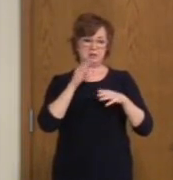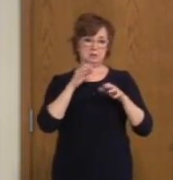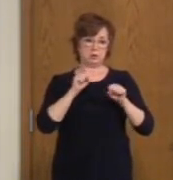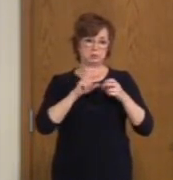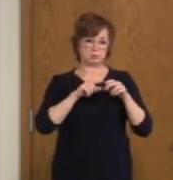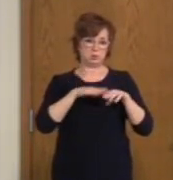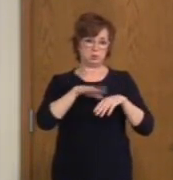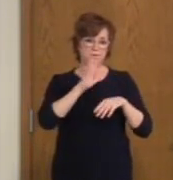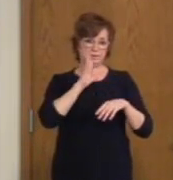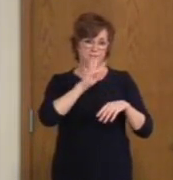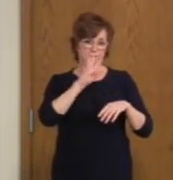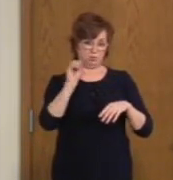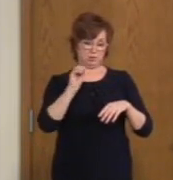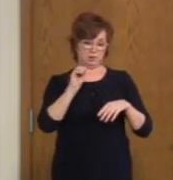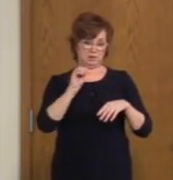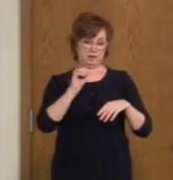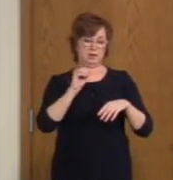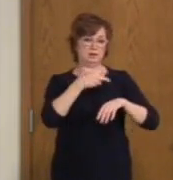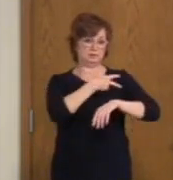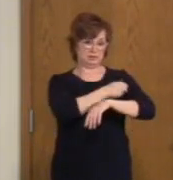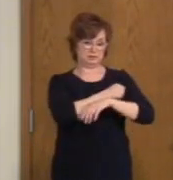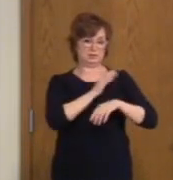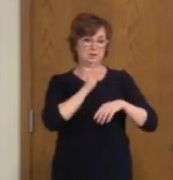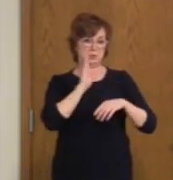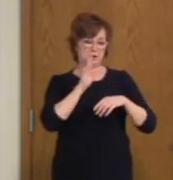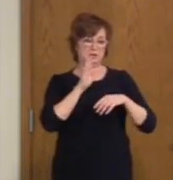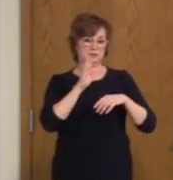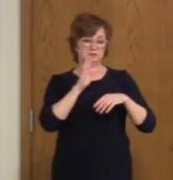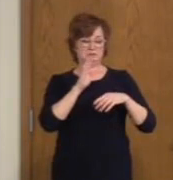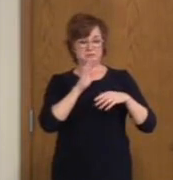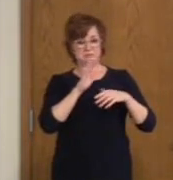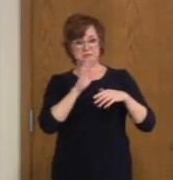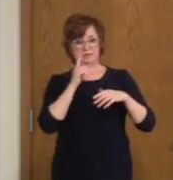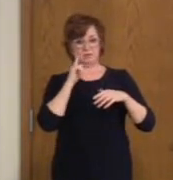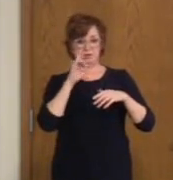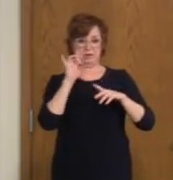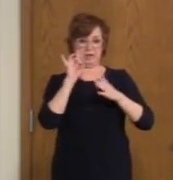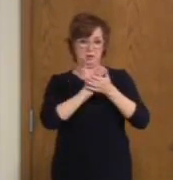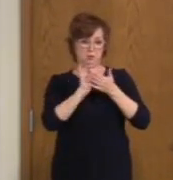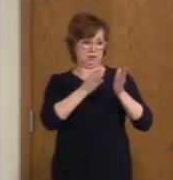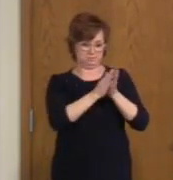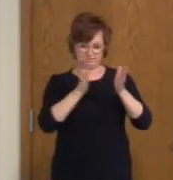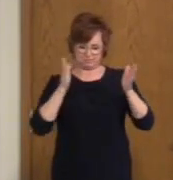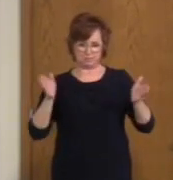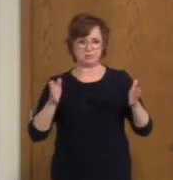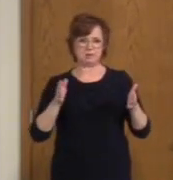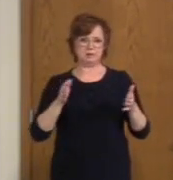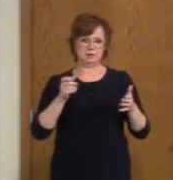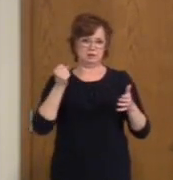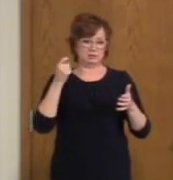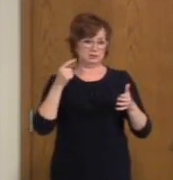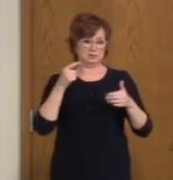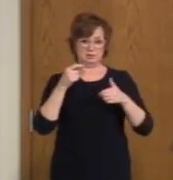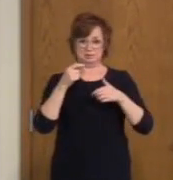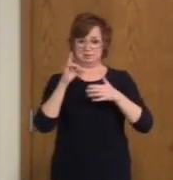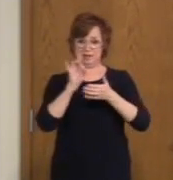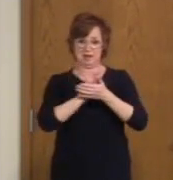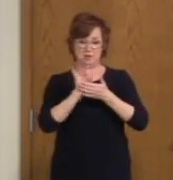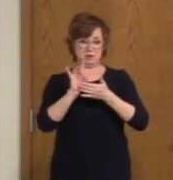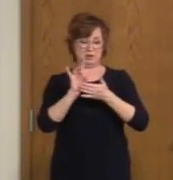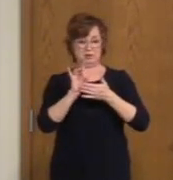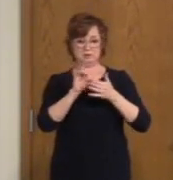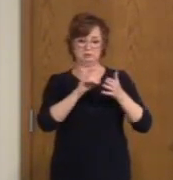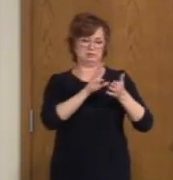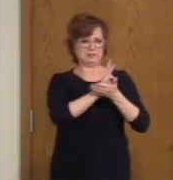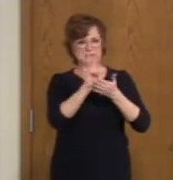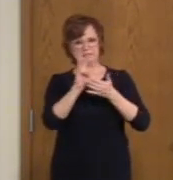people with underlying risk factors, would have been vaccinated with at least one dose. And we will be in a very different place in 6 to 8 weeks. But we